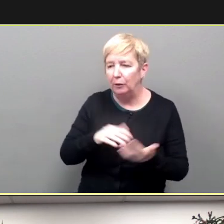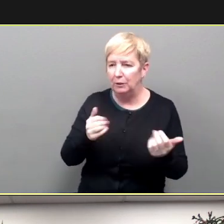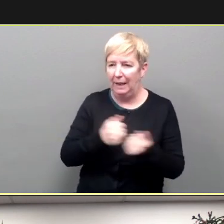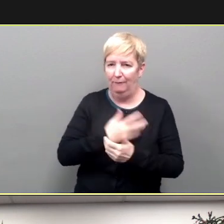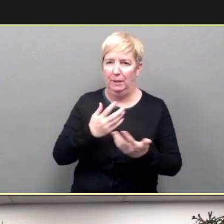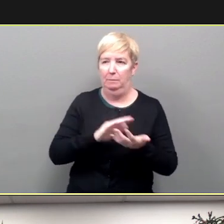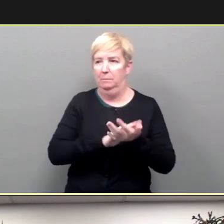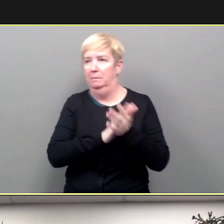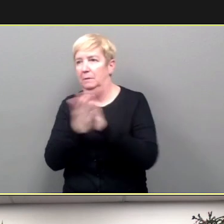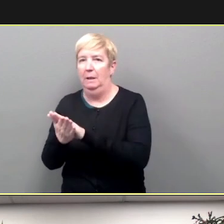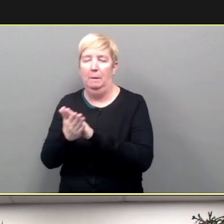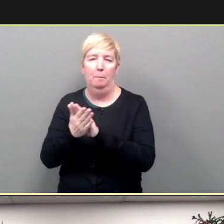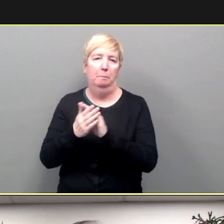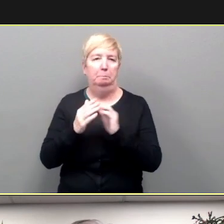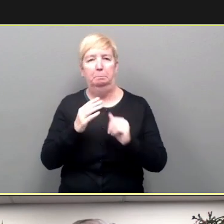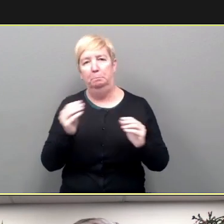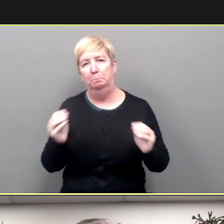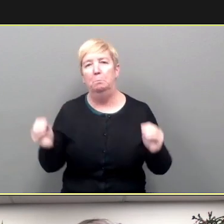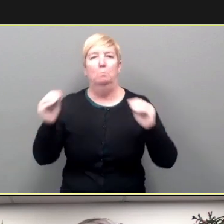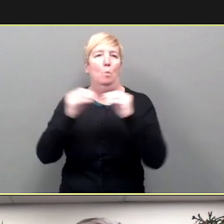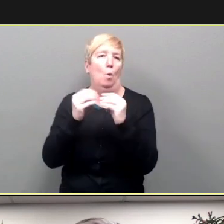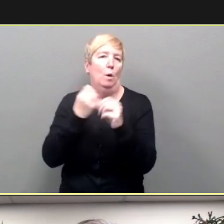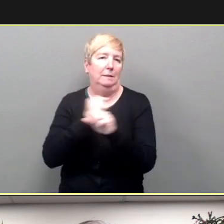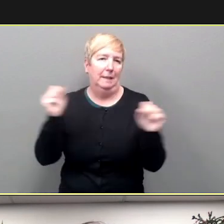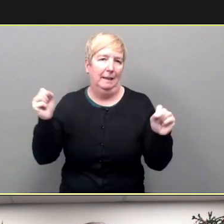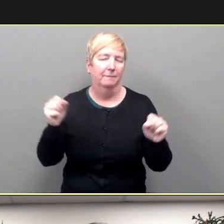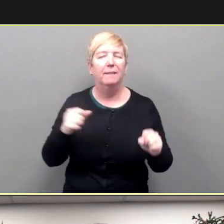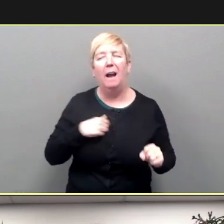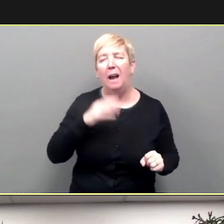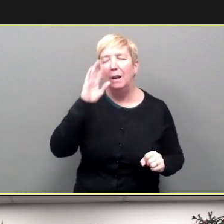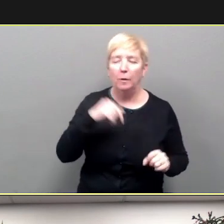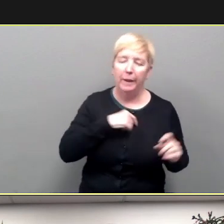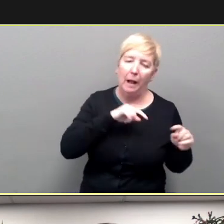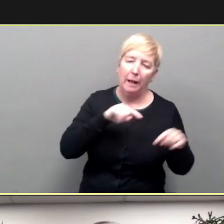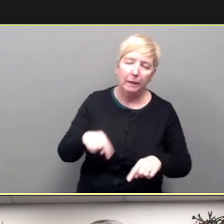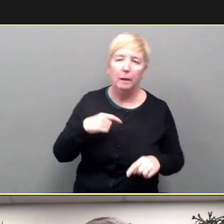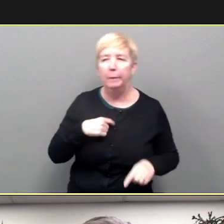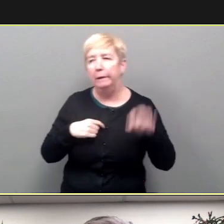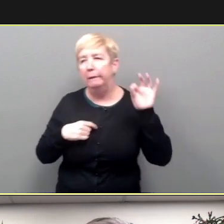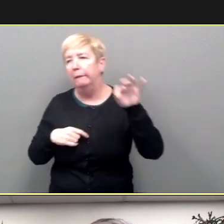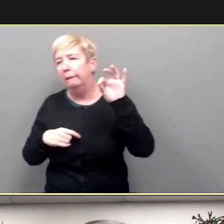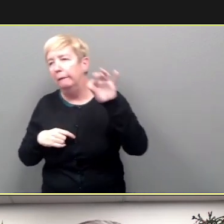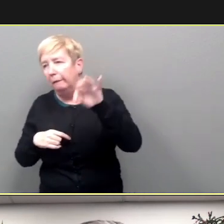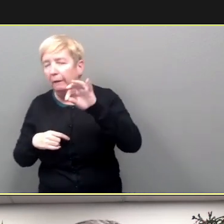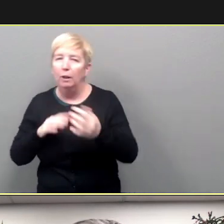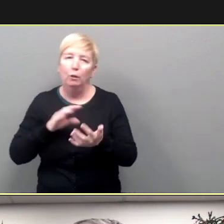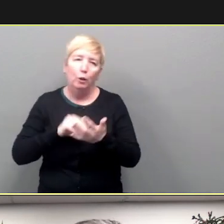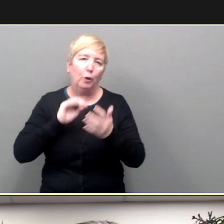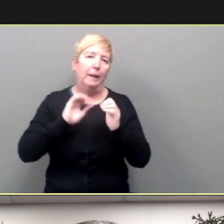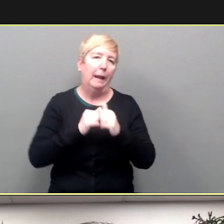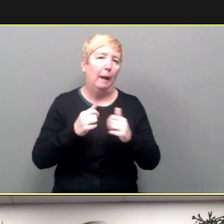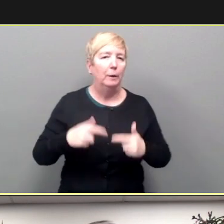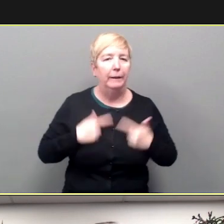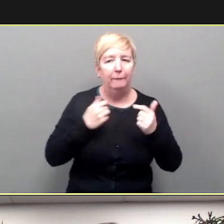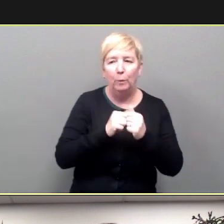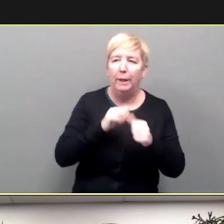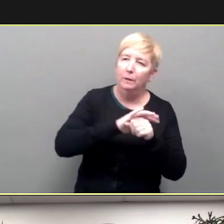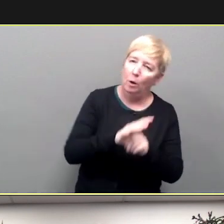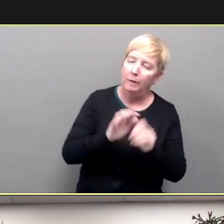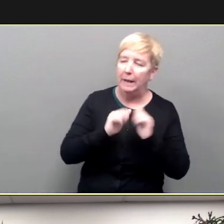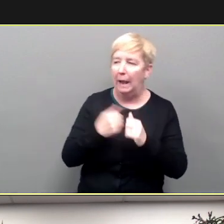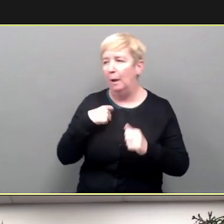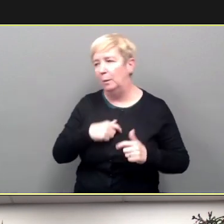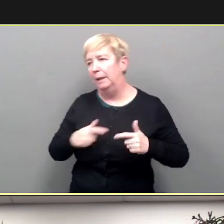So I'm up here at these press conferences all the time talking about, learning to live with COVID and how we all need to learn to live with COVID.